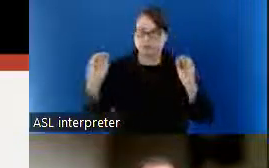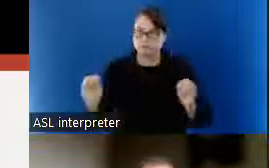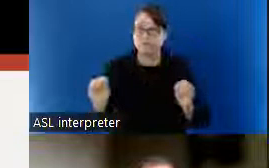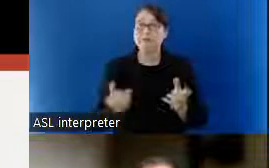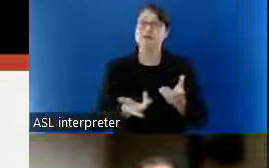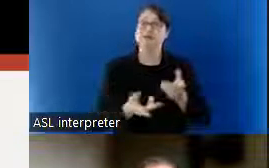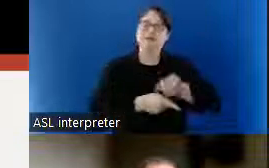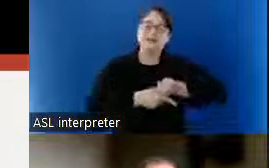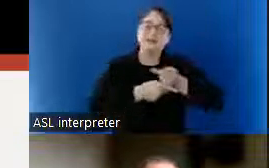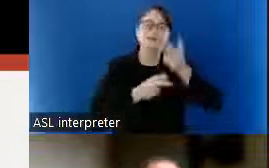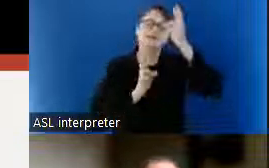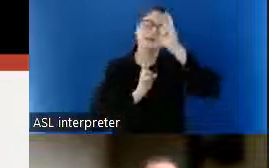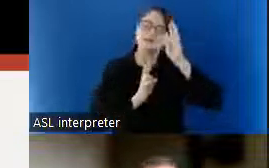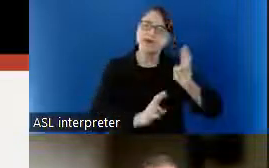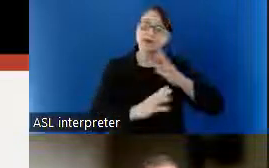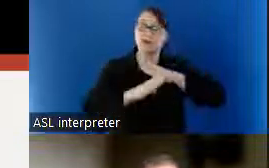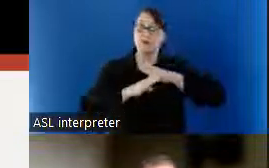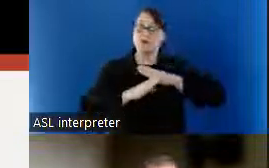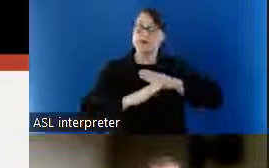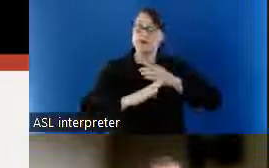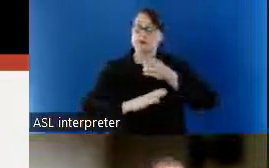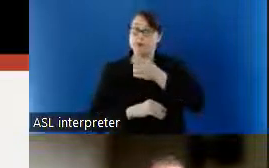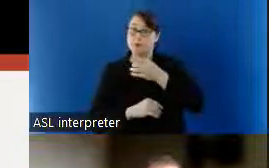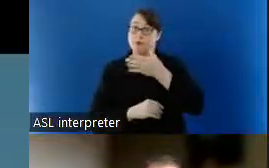respectful and protective of you and them.